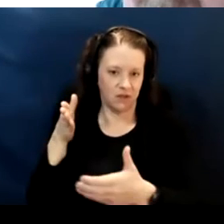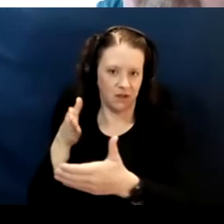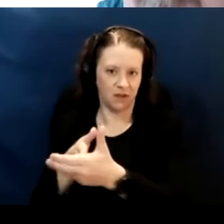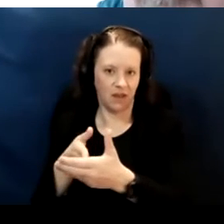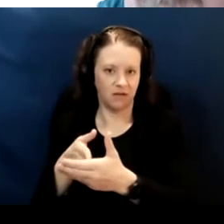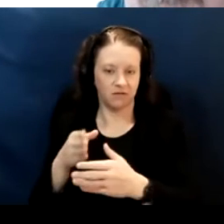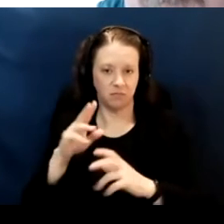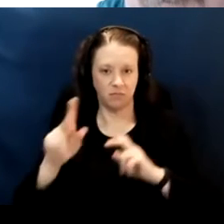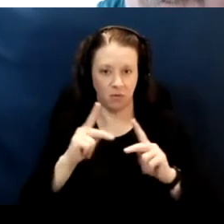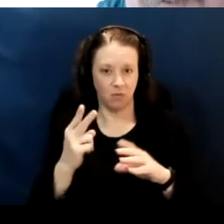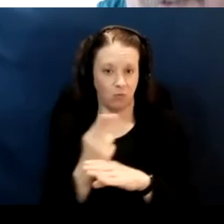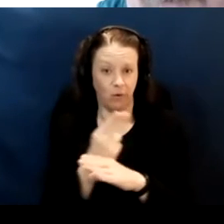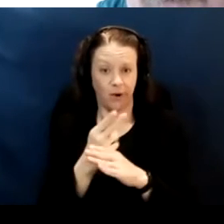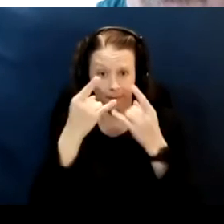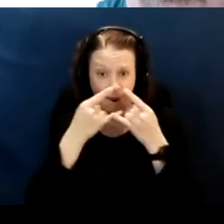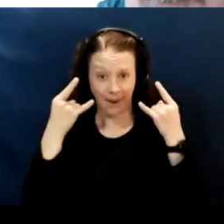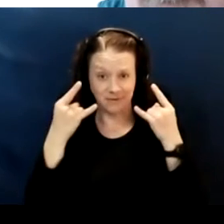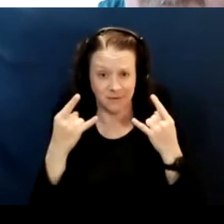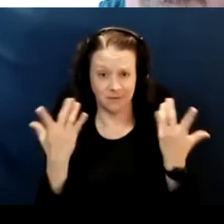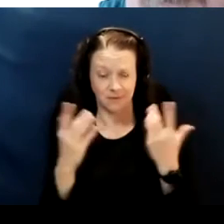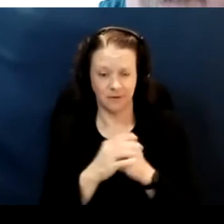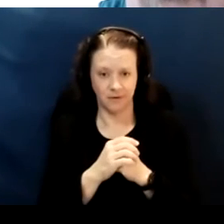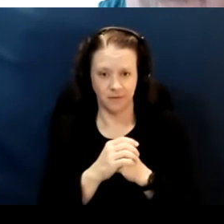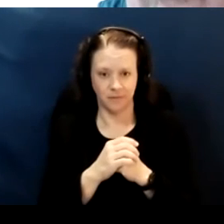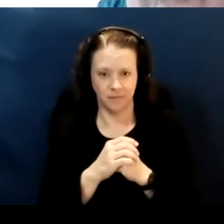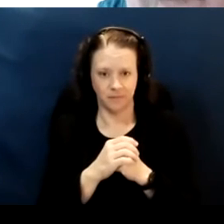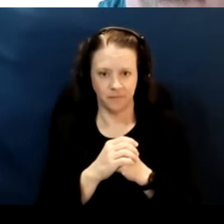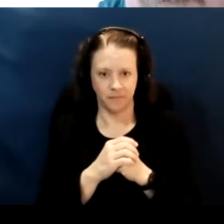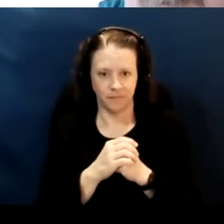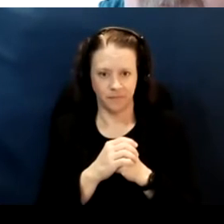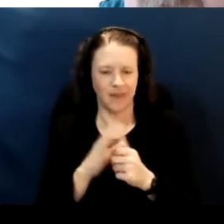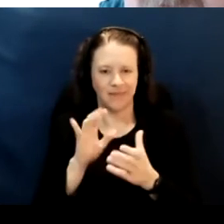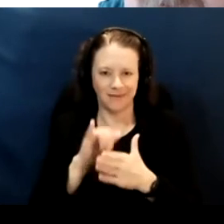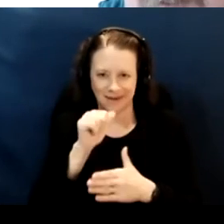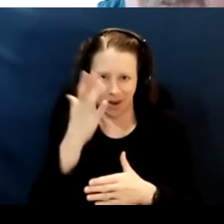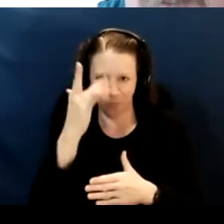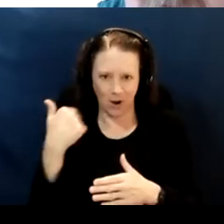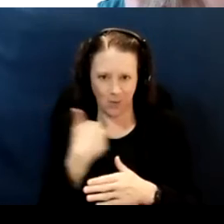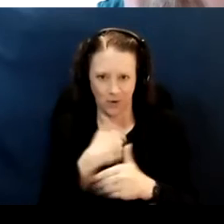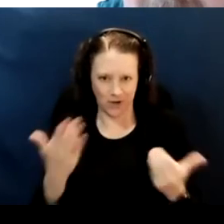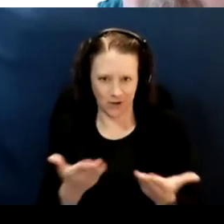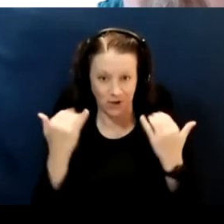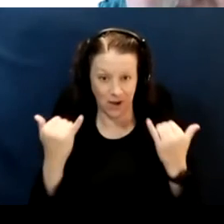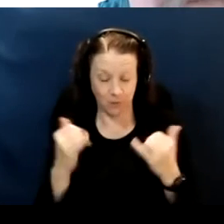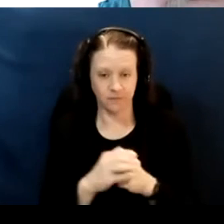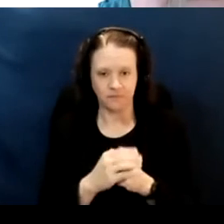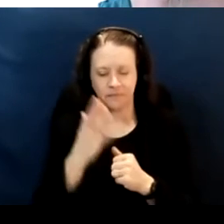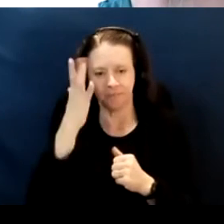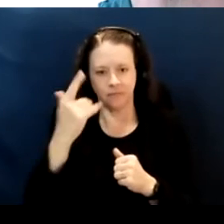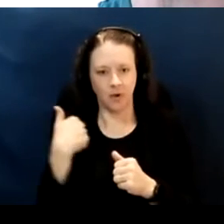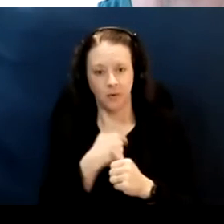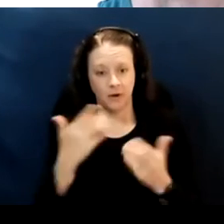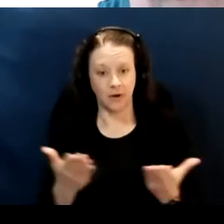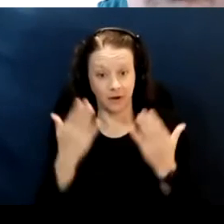mask. No, that's really not why we're here now. Why we're here now is because